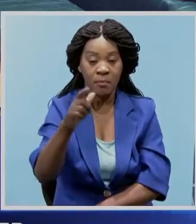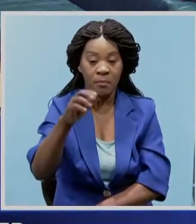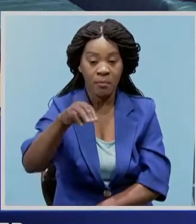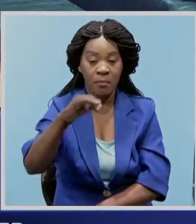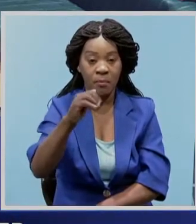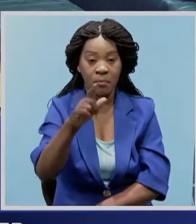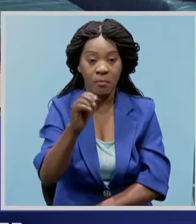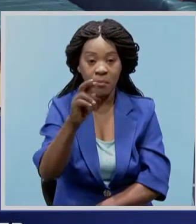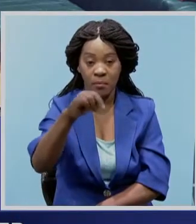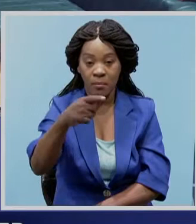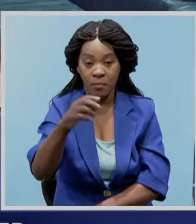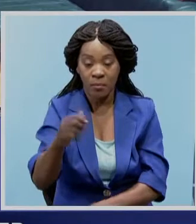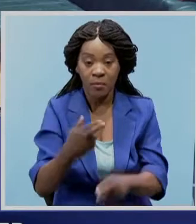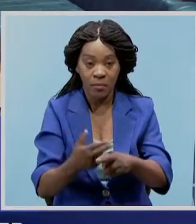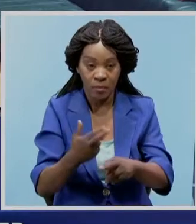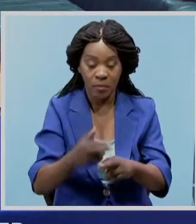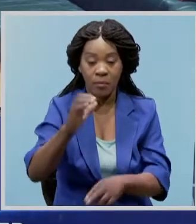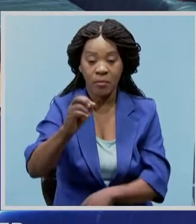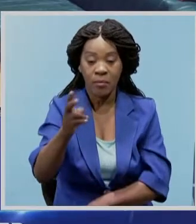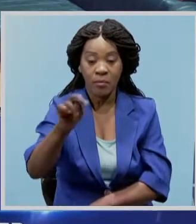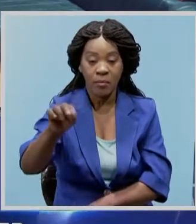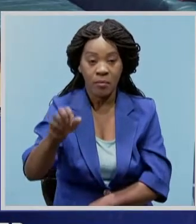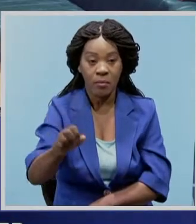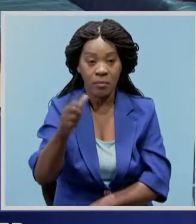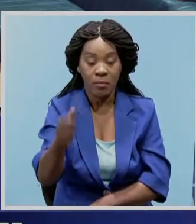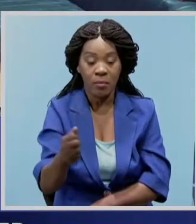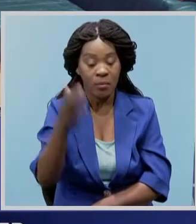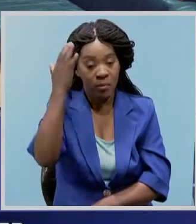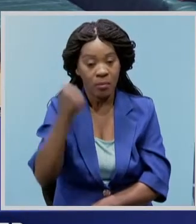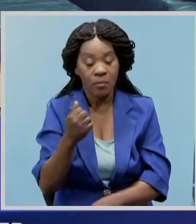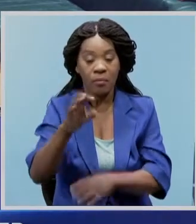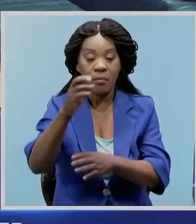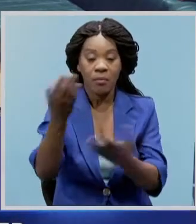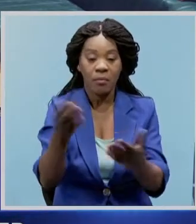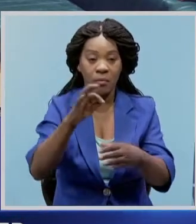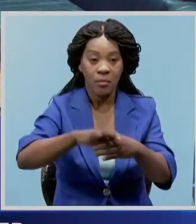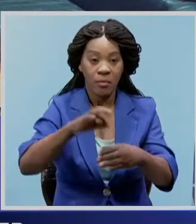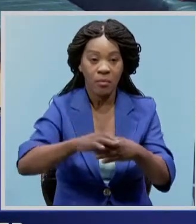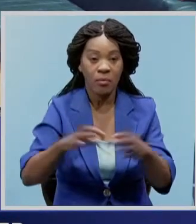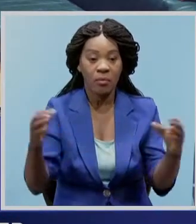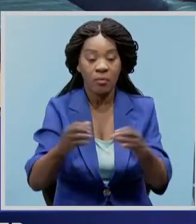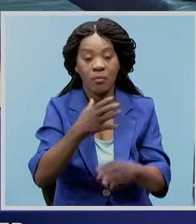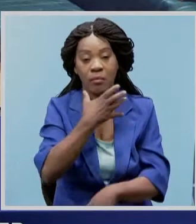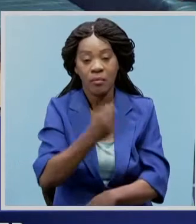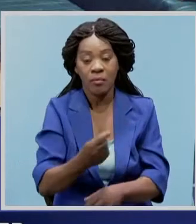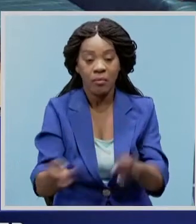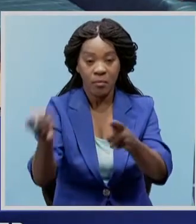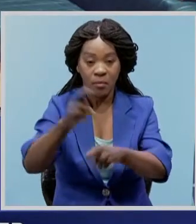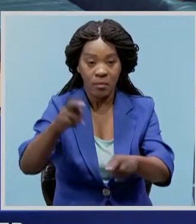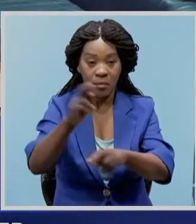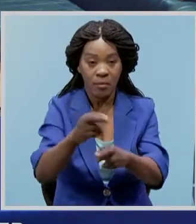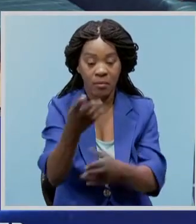who wanted to find out why ECZ had proposed an increase in nomination fees. Sharon Kunda has more in